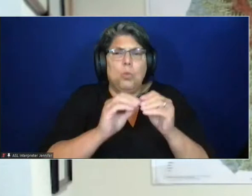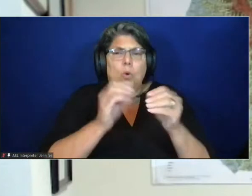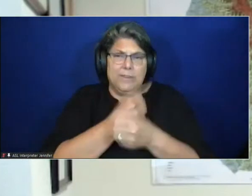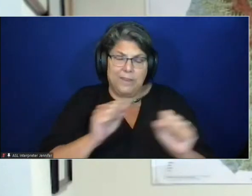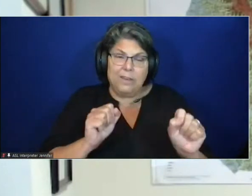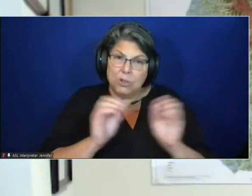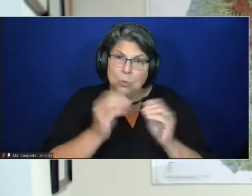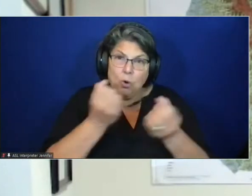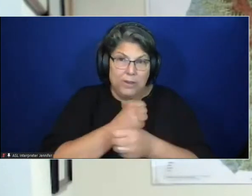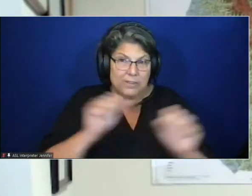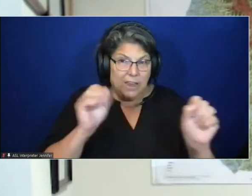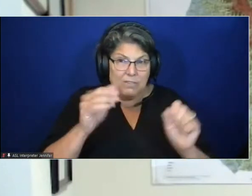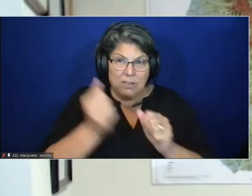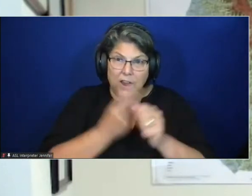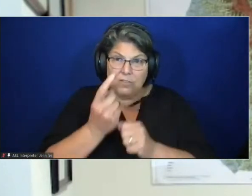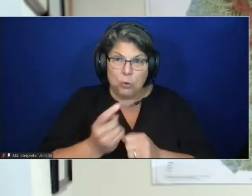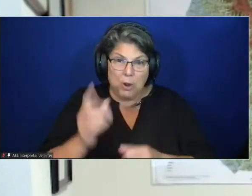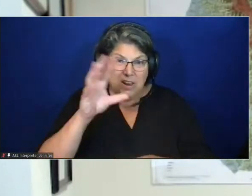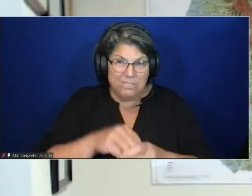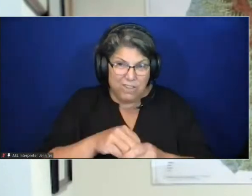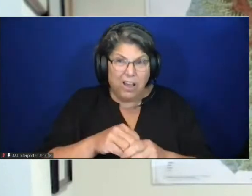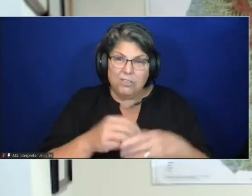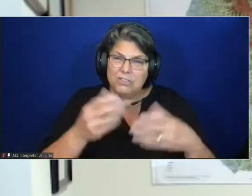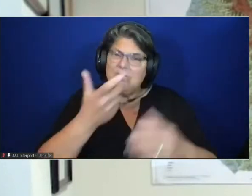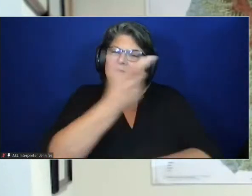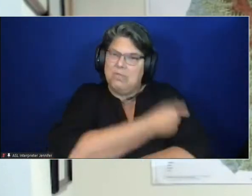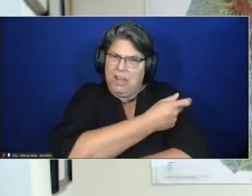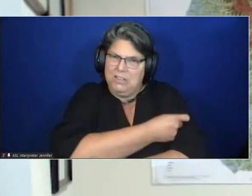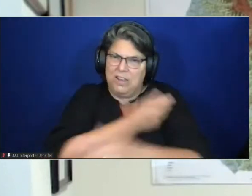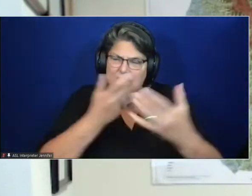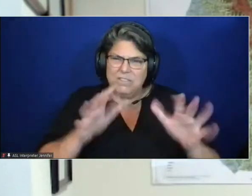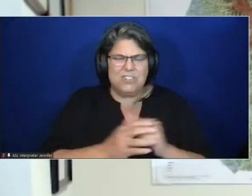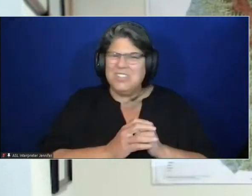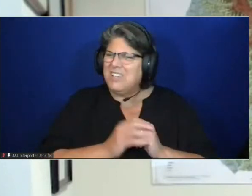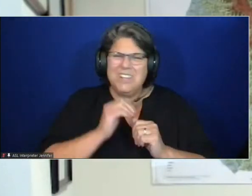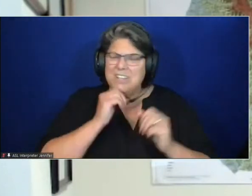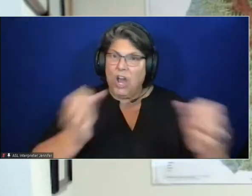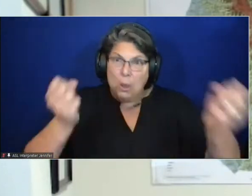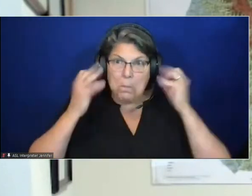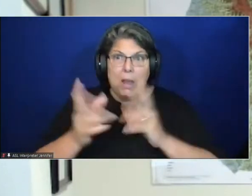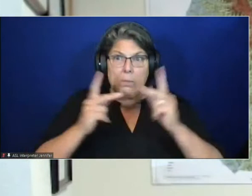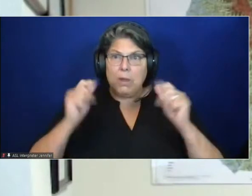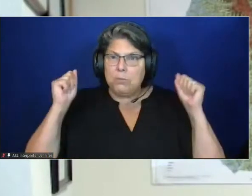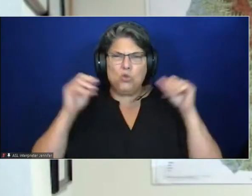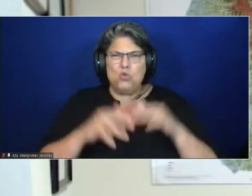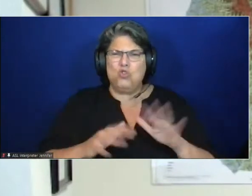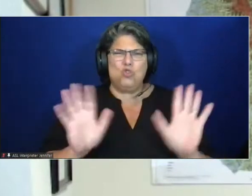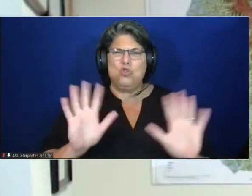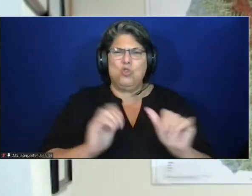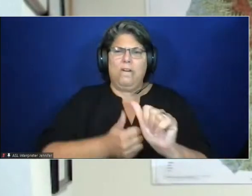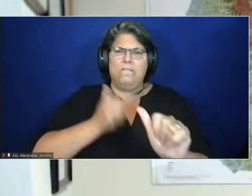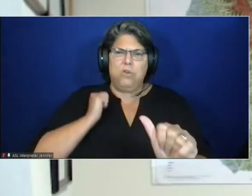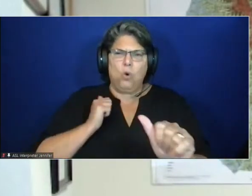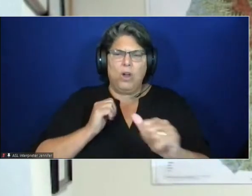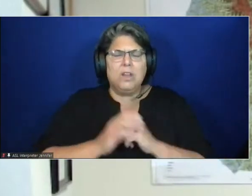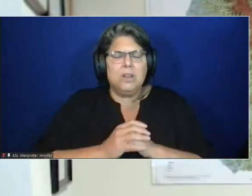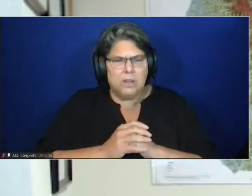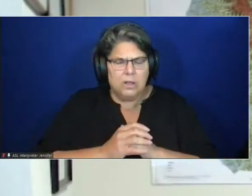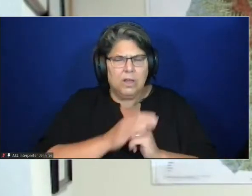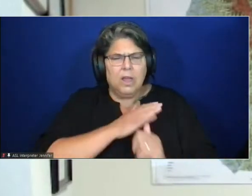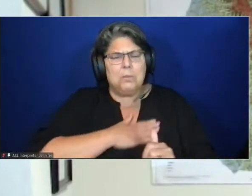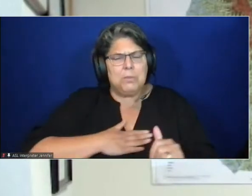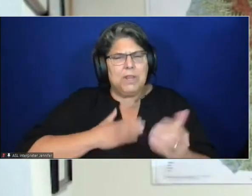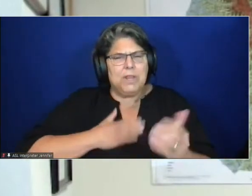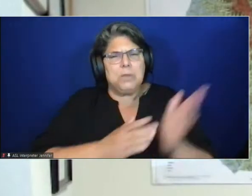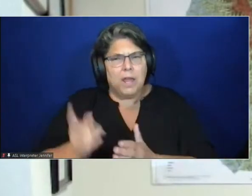if everybody who participates is vaccinated. Avoid large gatherings and plan now for a healthier, safer fall